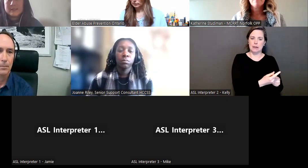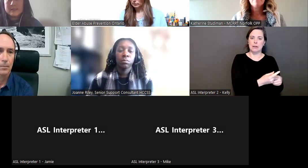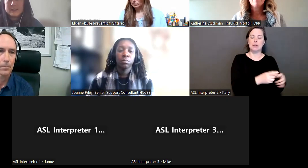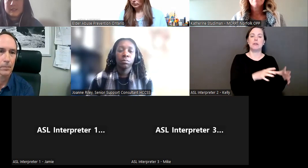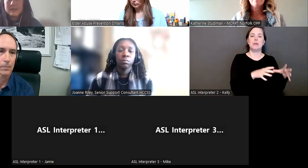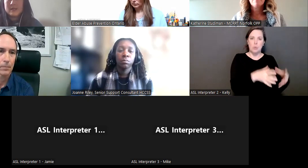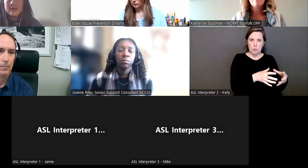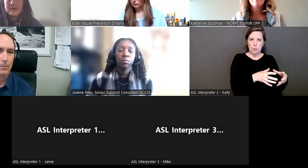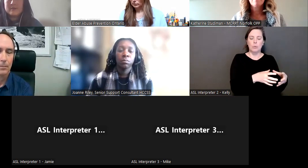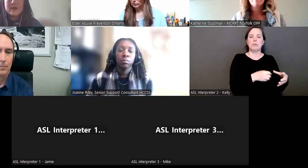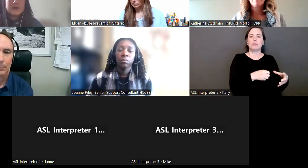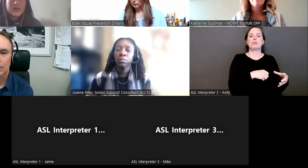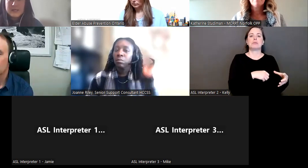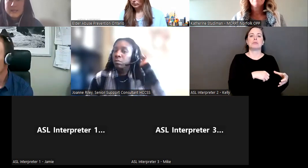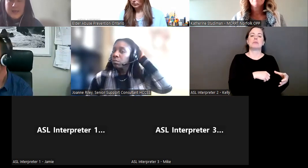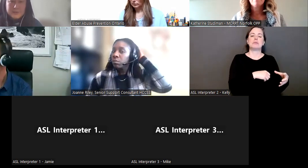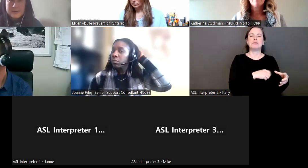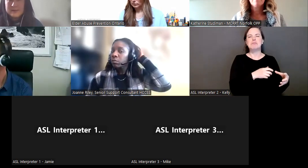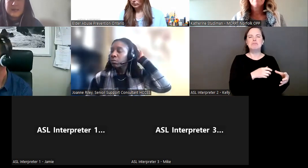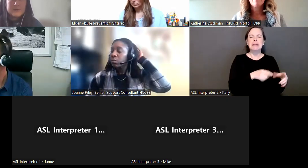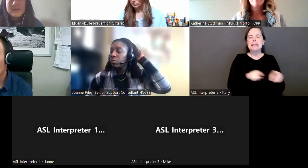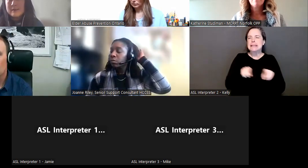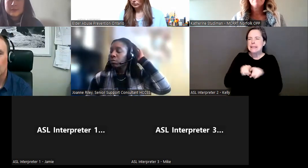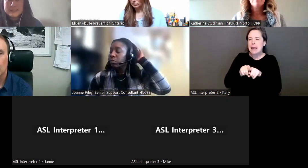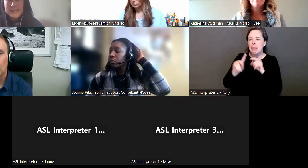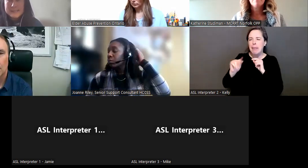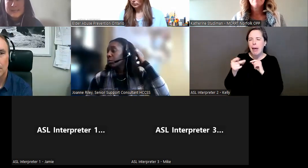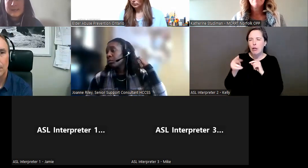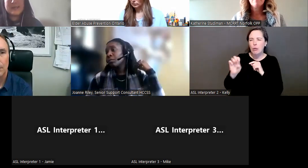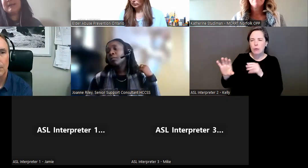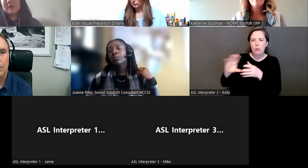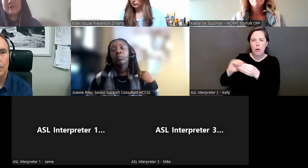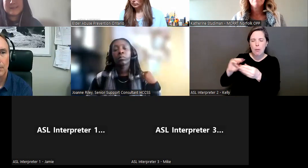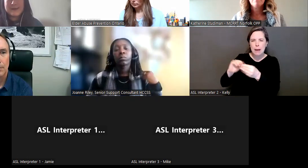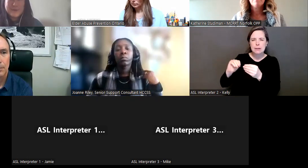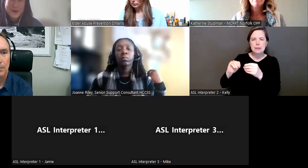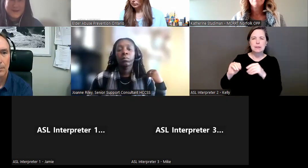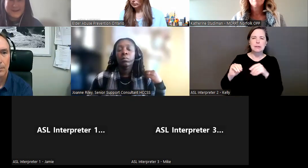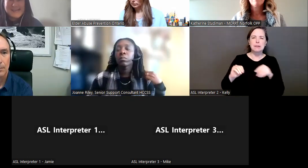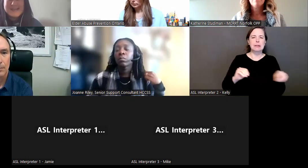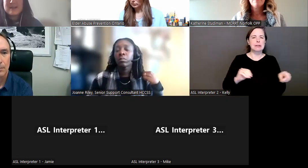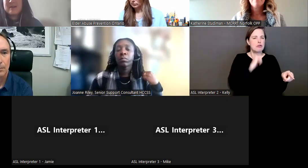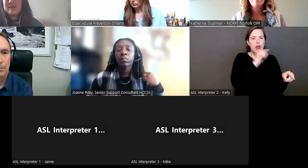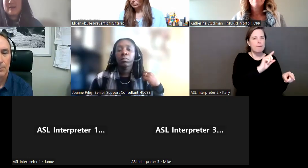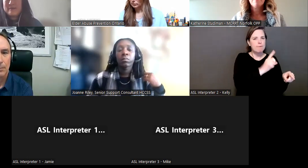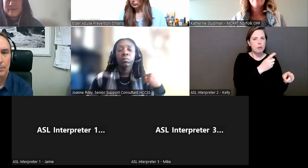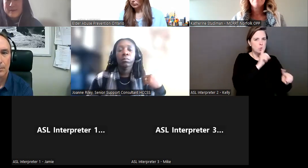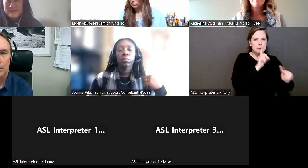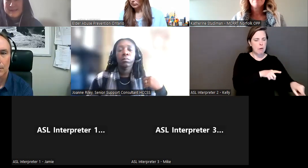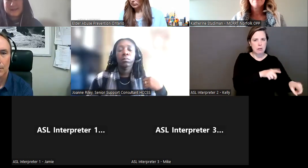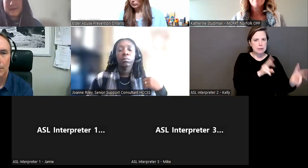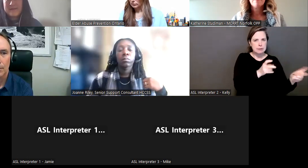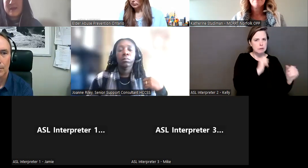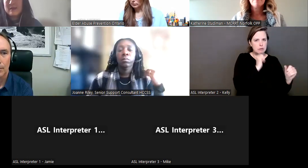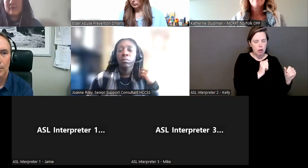at risk clinician, kind of like Katherine, like they would be in their sort of secondary though, instead of primary.